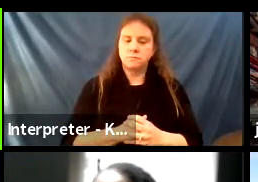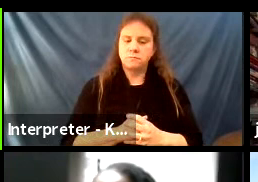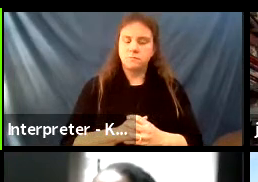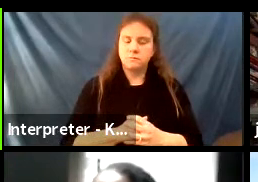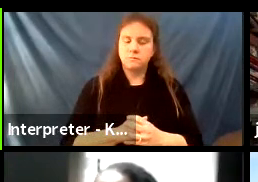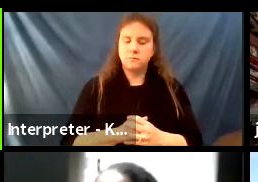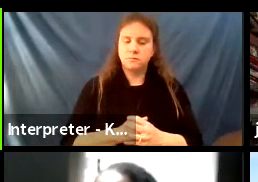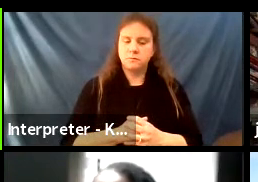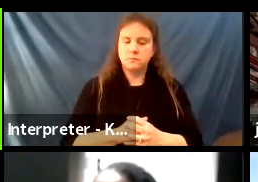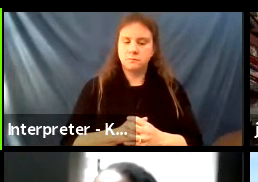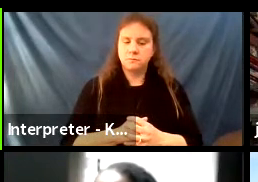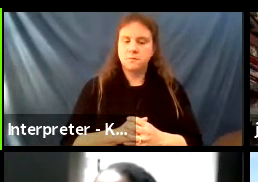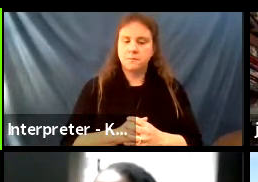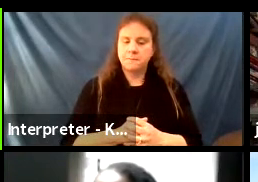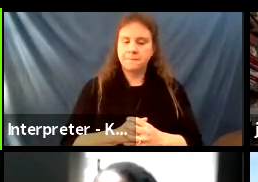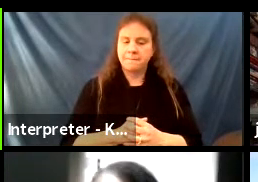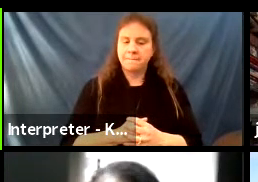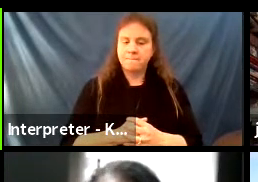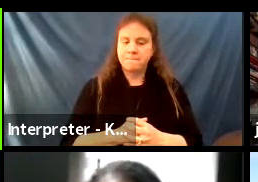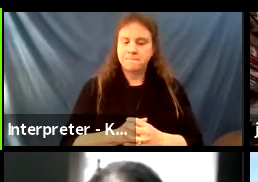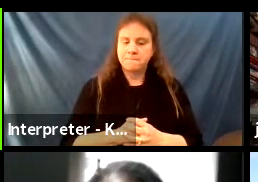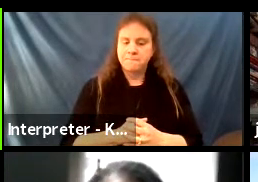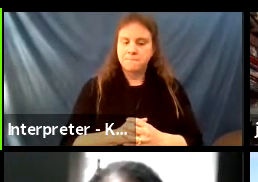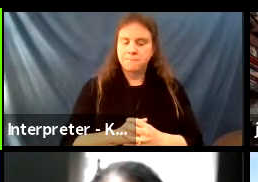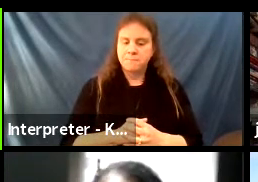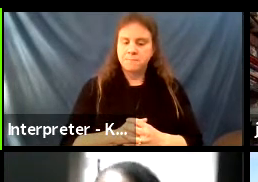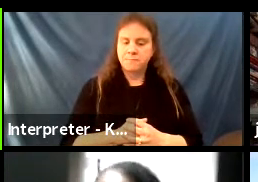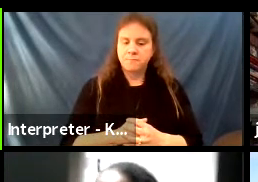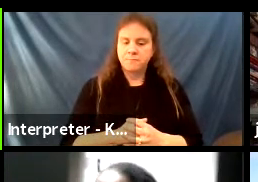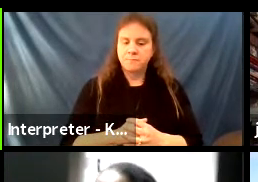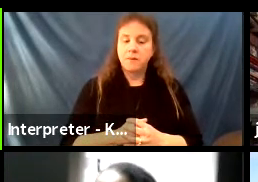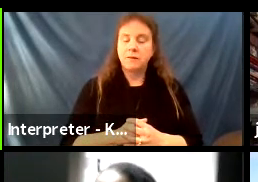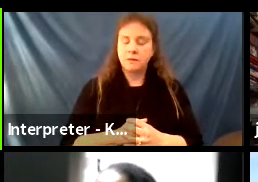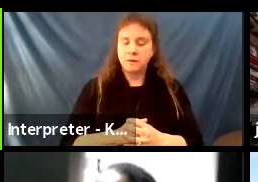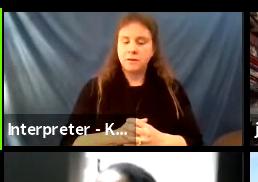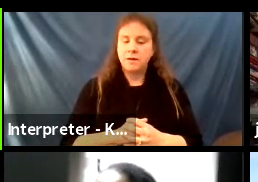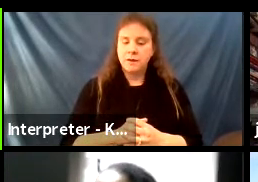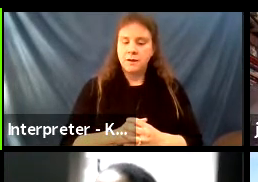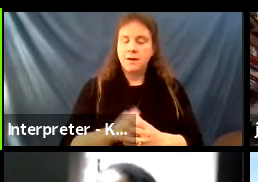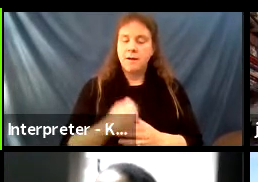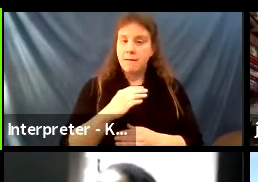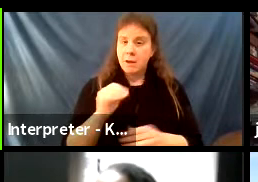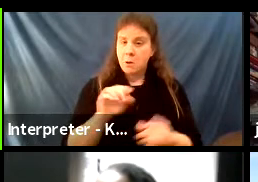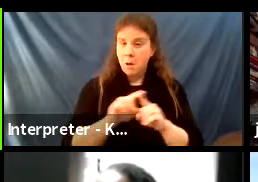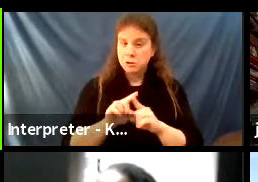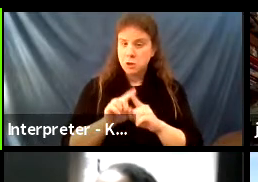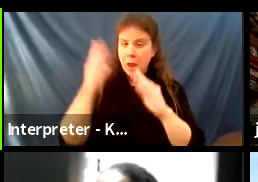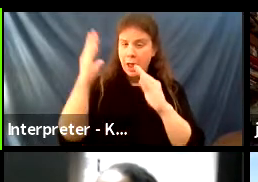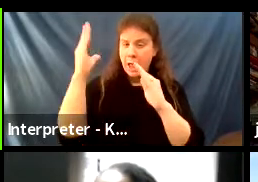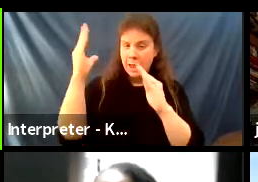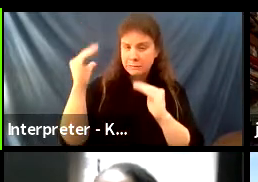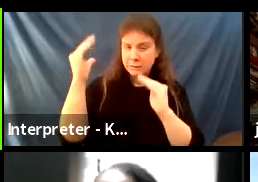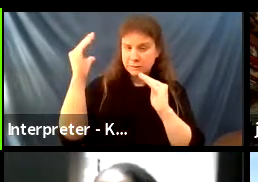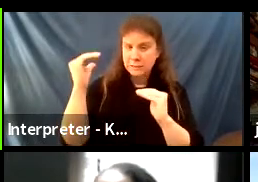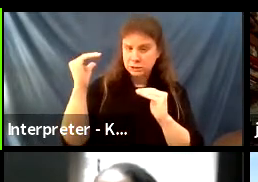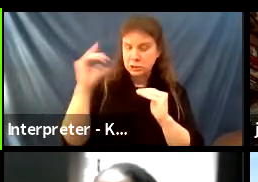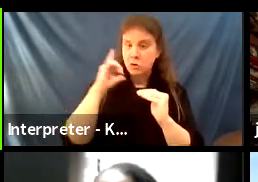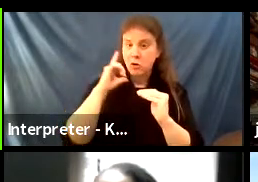expectation is that there, as I think may have mentioned before, that for any provider to